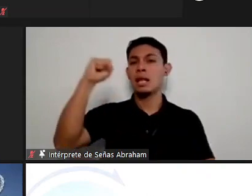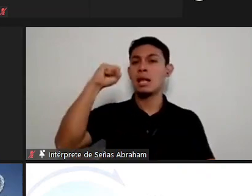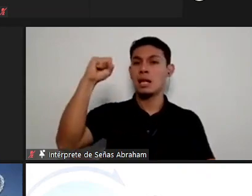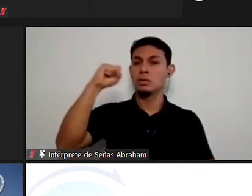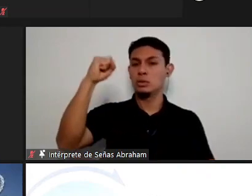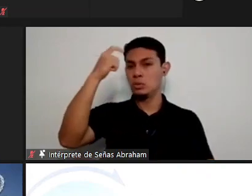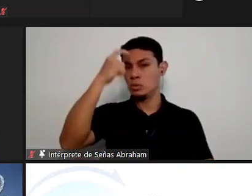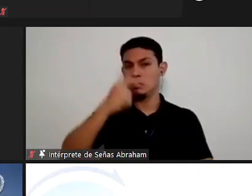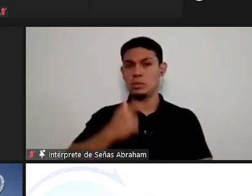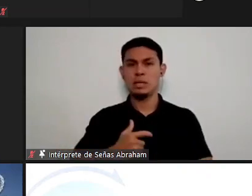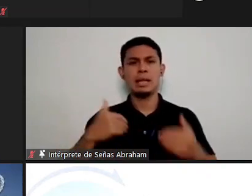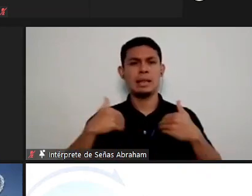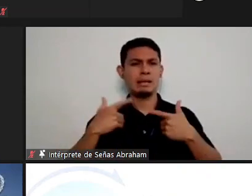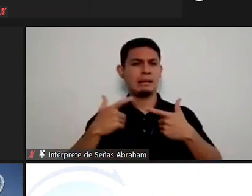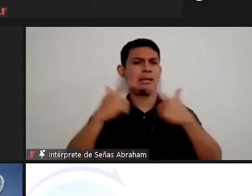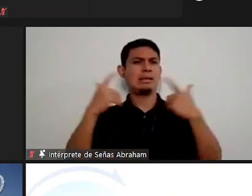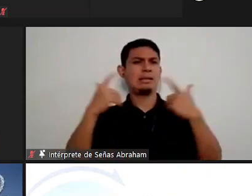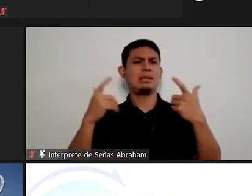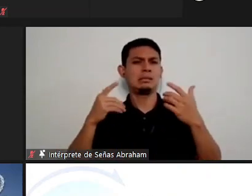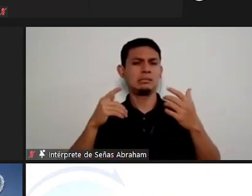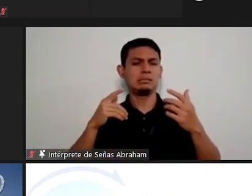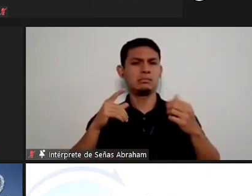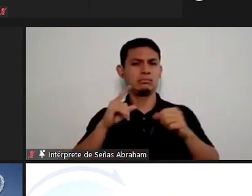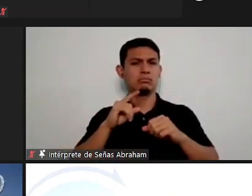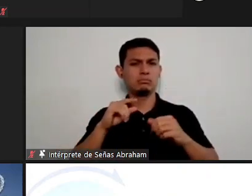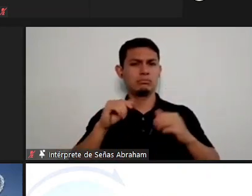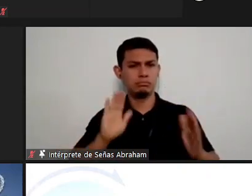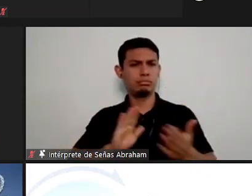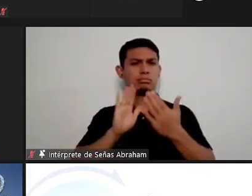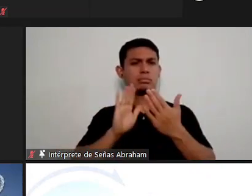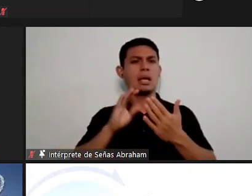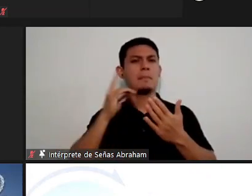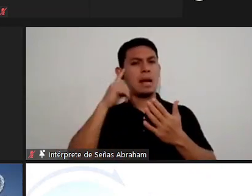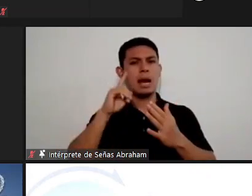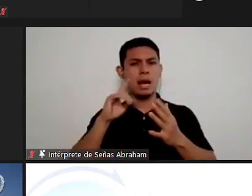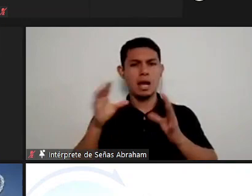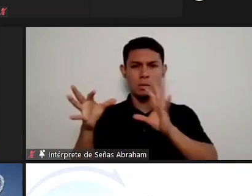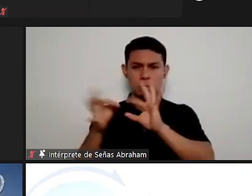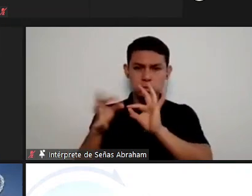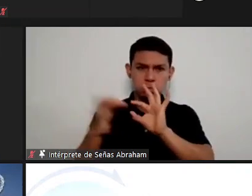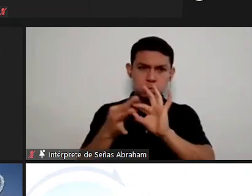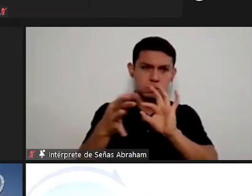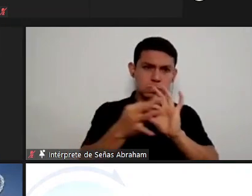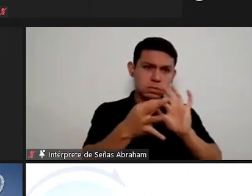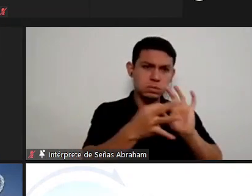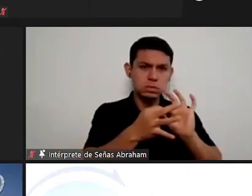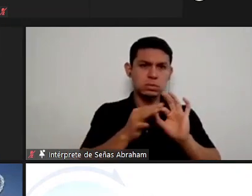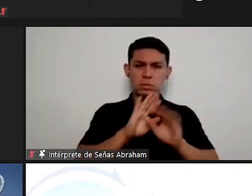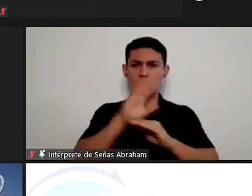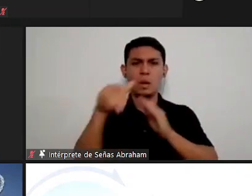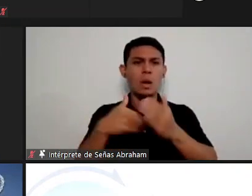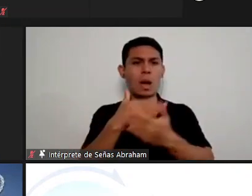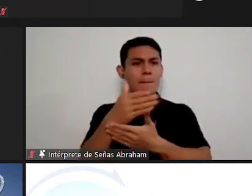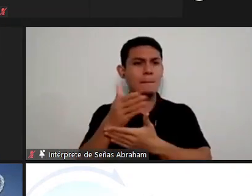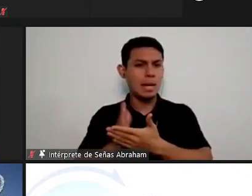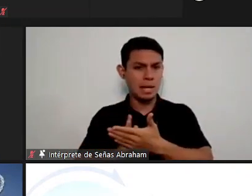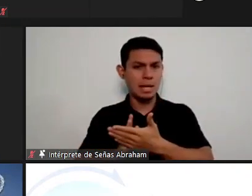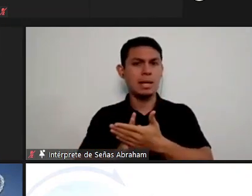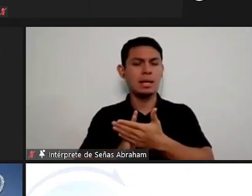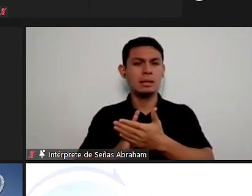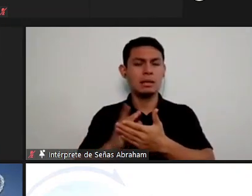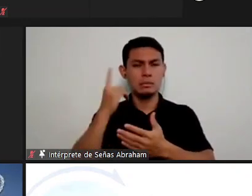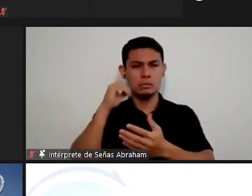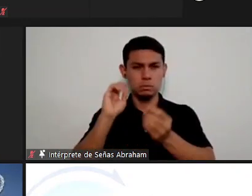the ministry of justice and human rights has this major challenge of articulating all the efforts of our bodies to